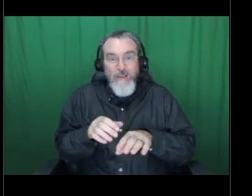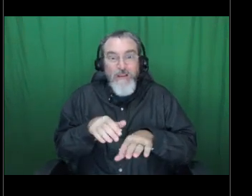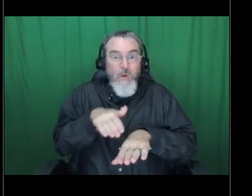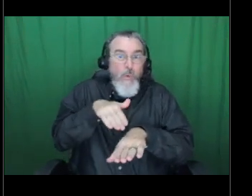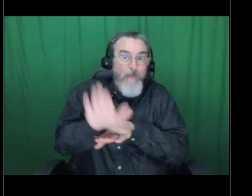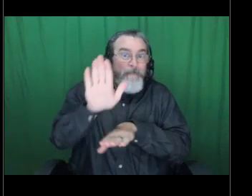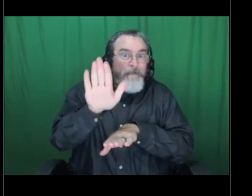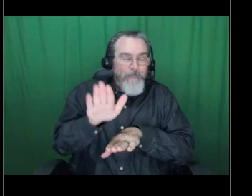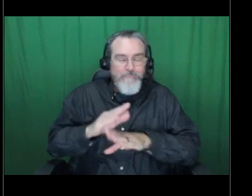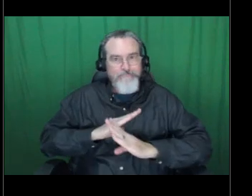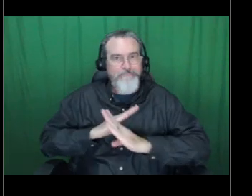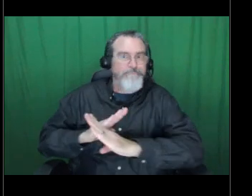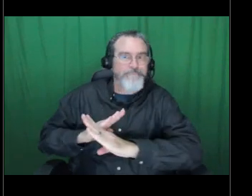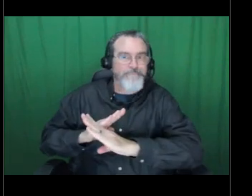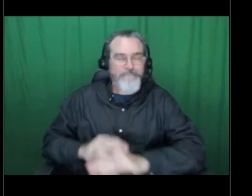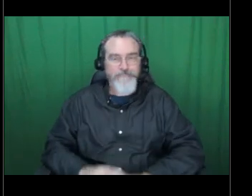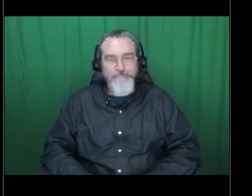resistant.